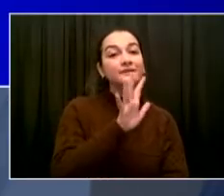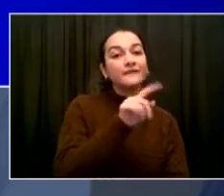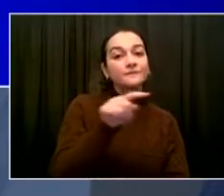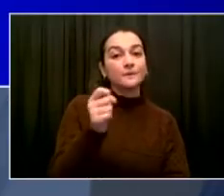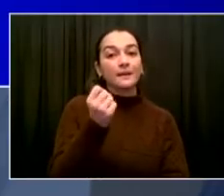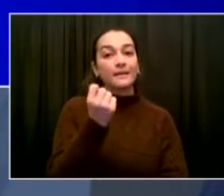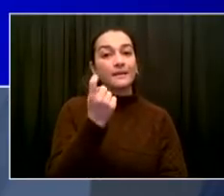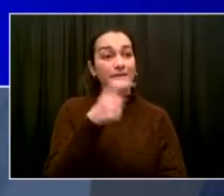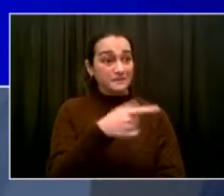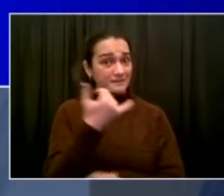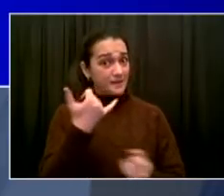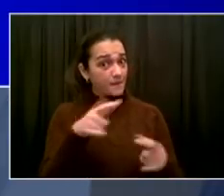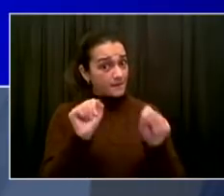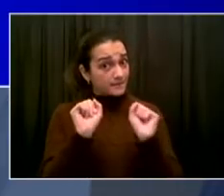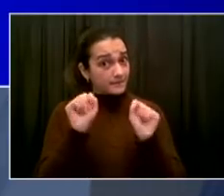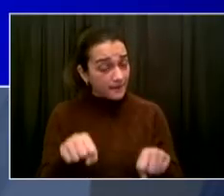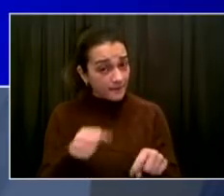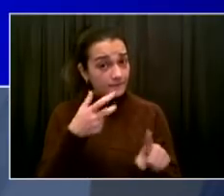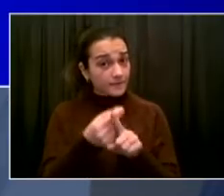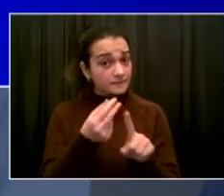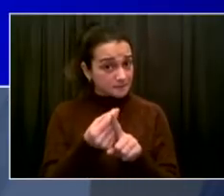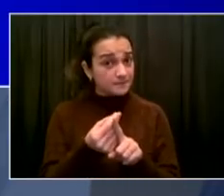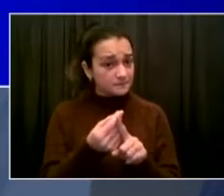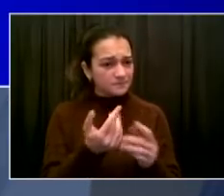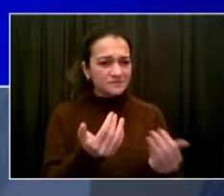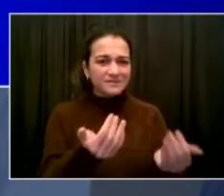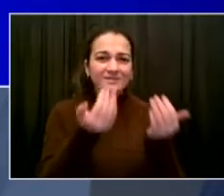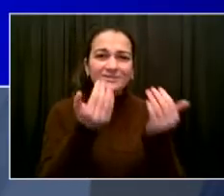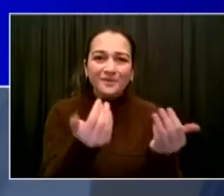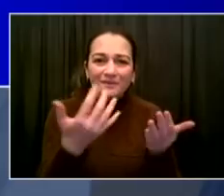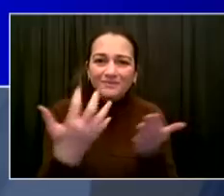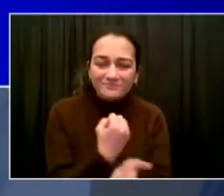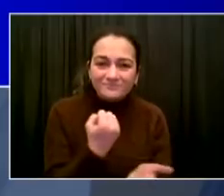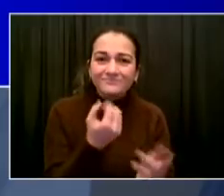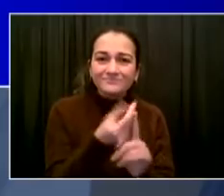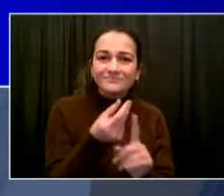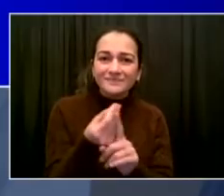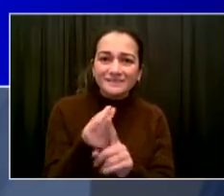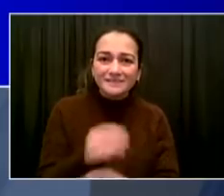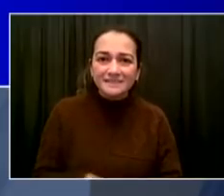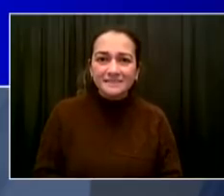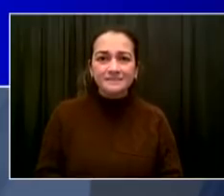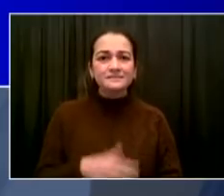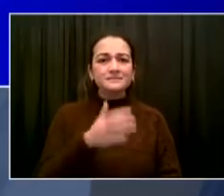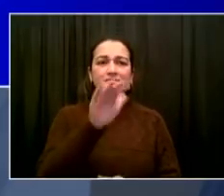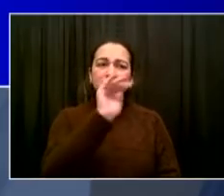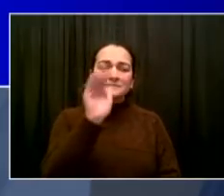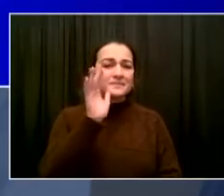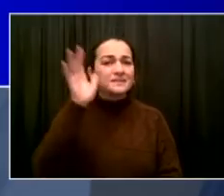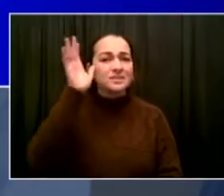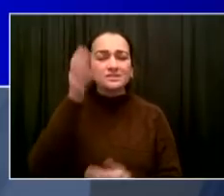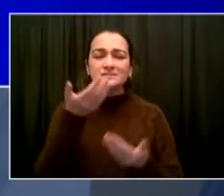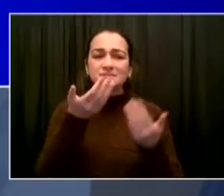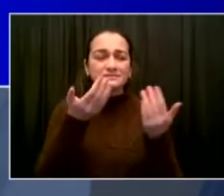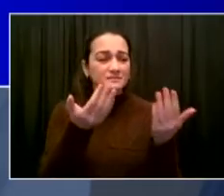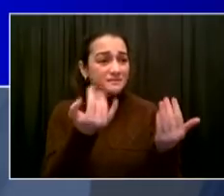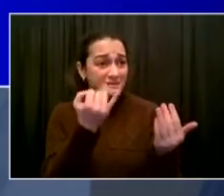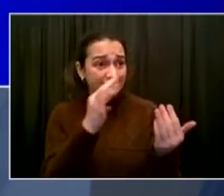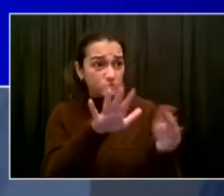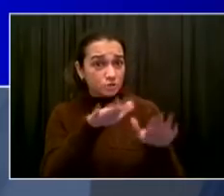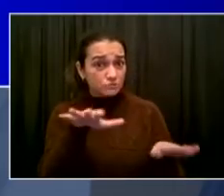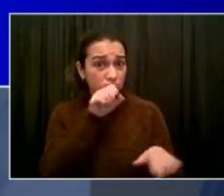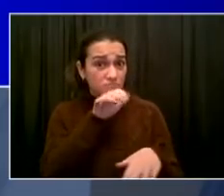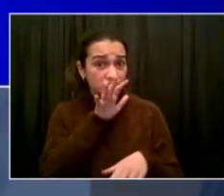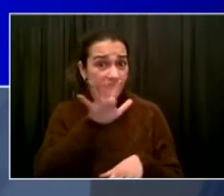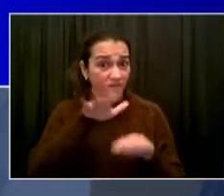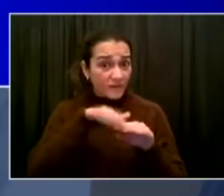deeply. We want to support you in making sure all your patients get vaccinated. And we're working an idea we started. The state has now